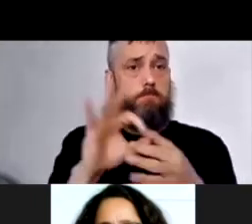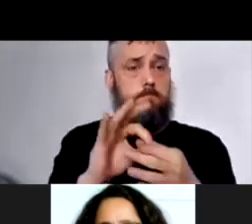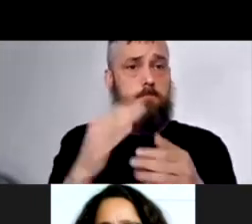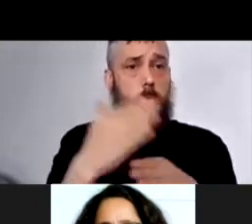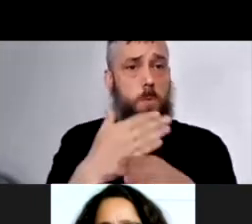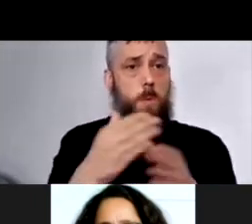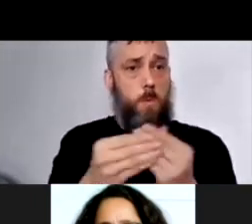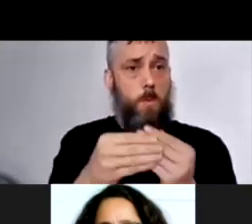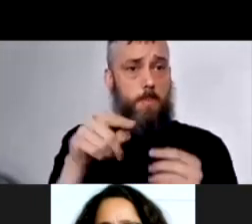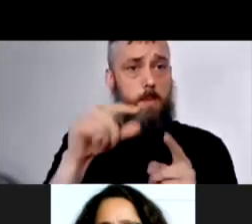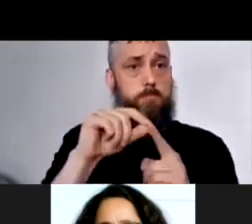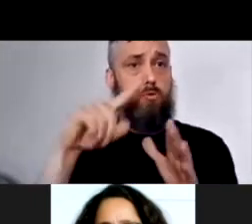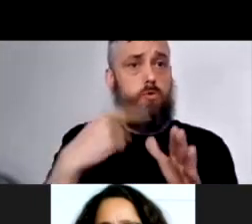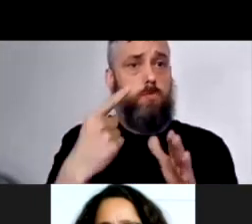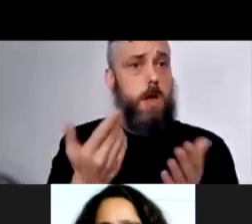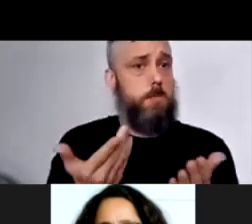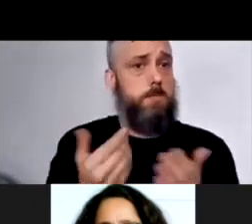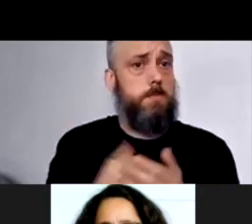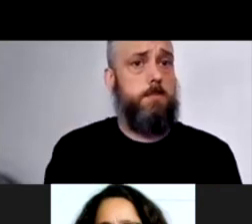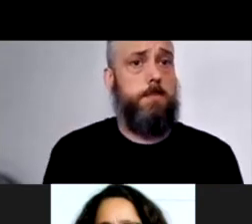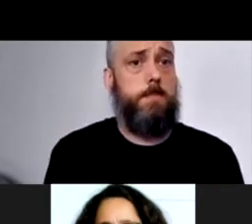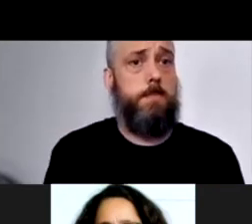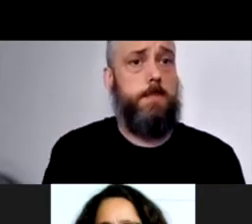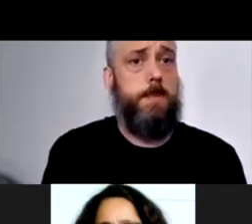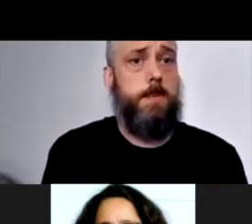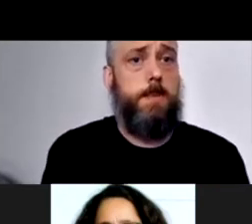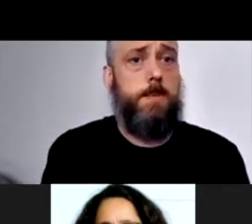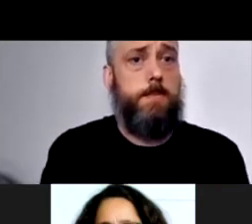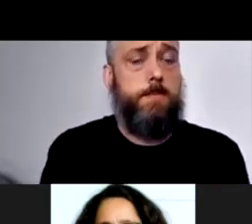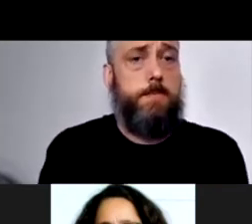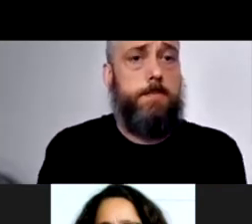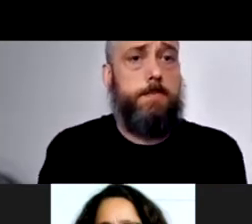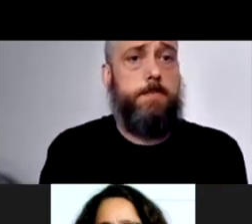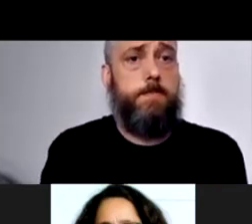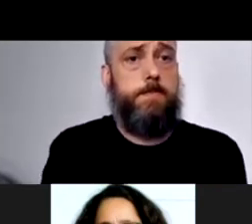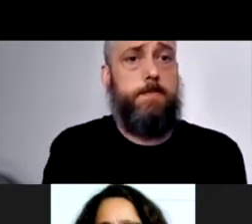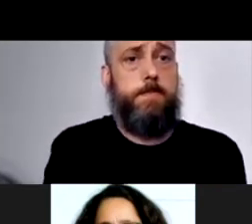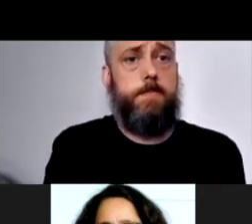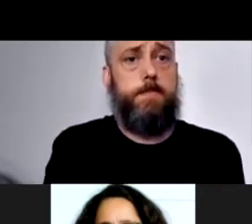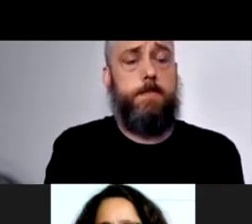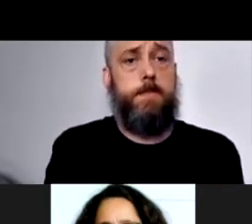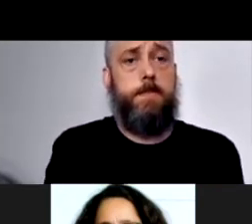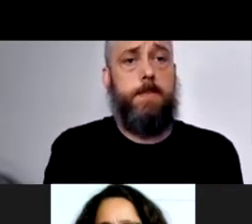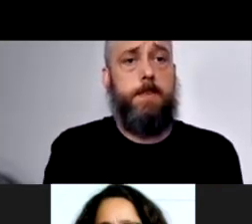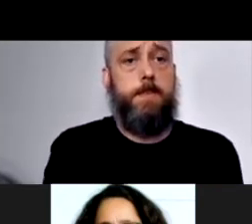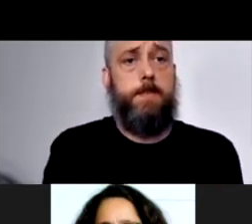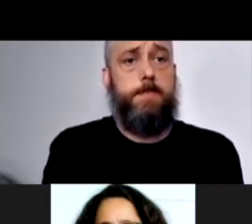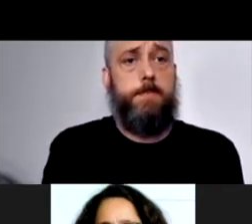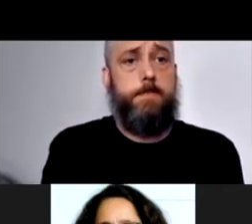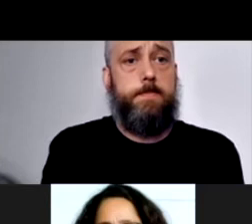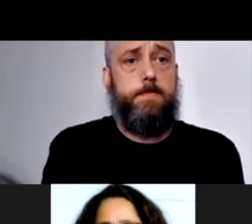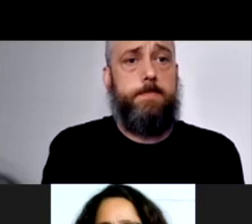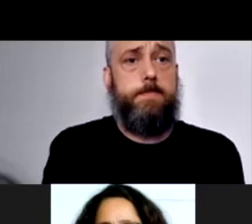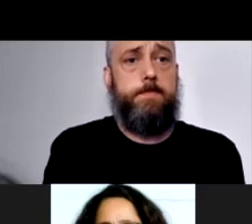if people who are outside London, but we are linked with people inside London, is that applicable for us to